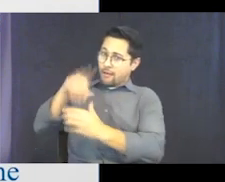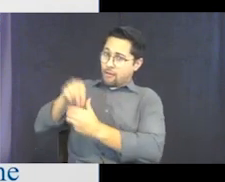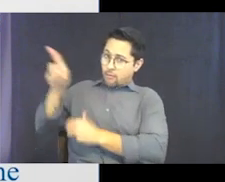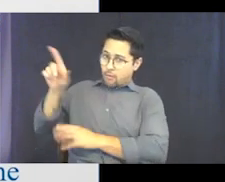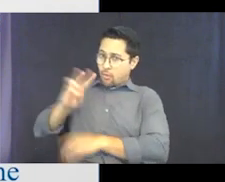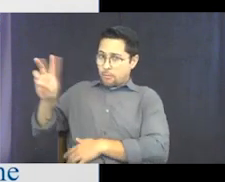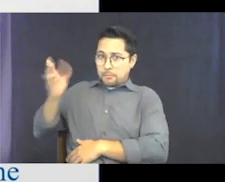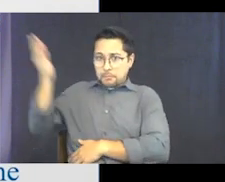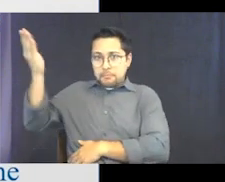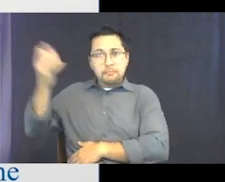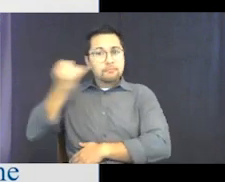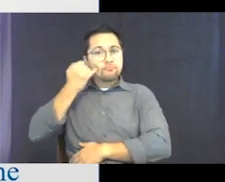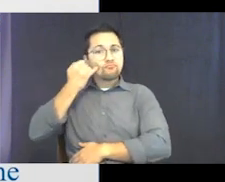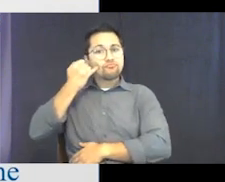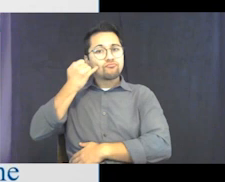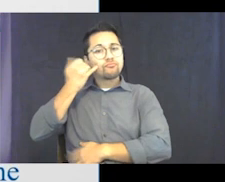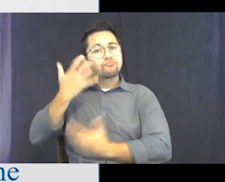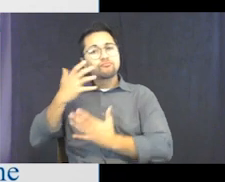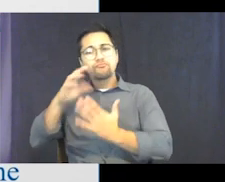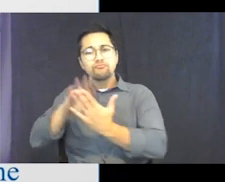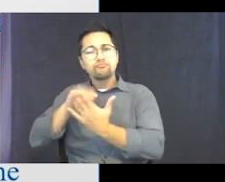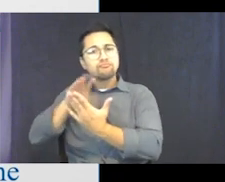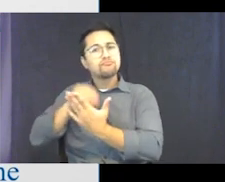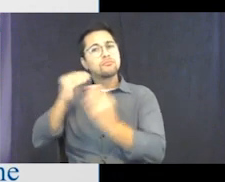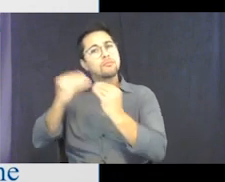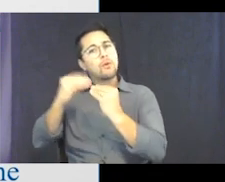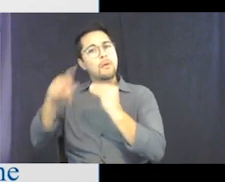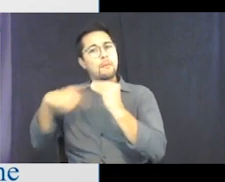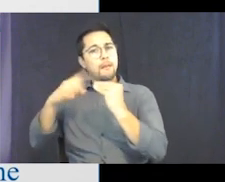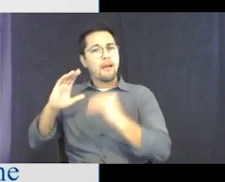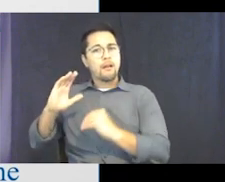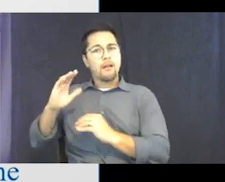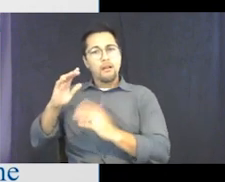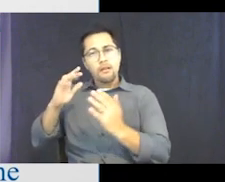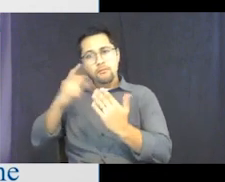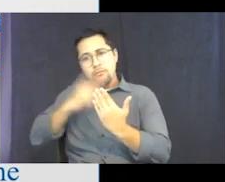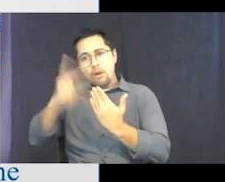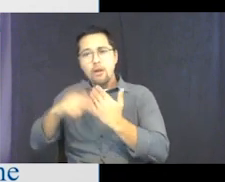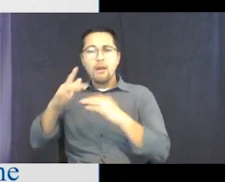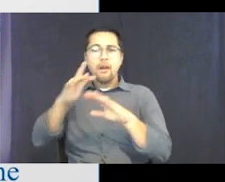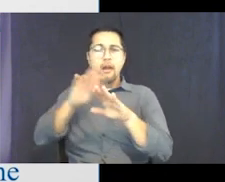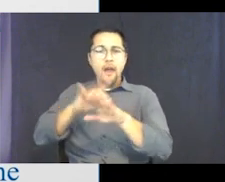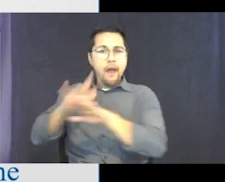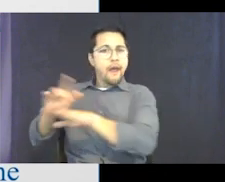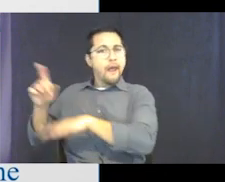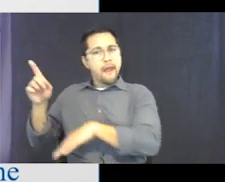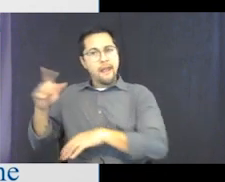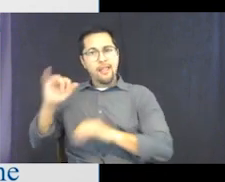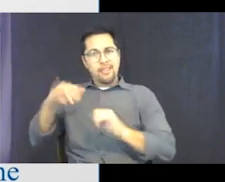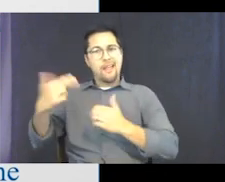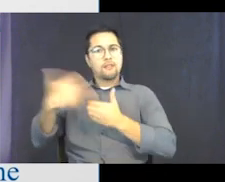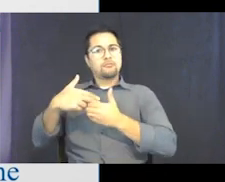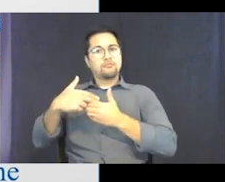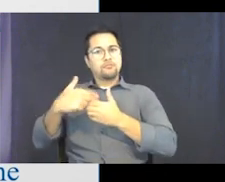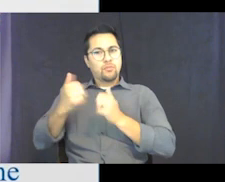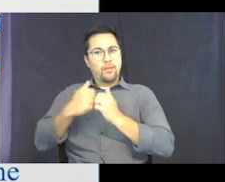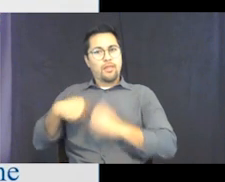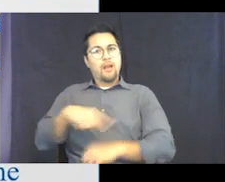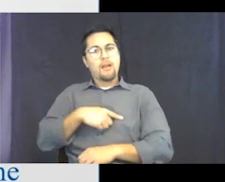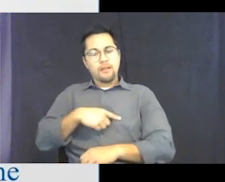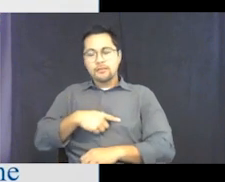to learn more about the programs and resources that all of our managing entities who contract with the Department of Children and